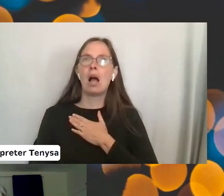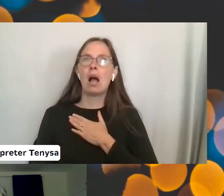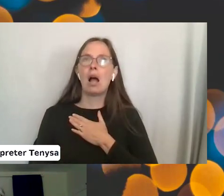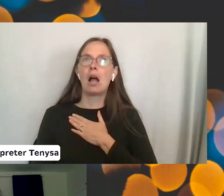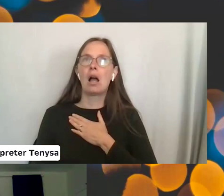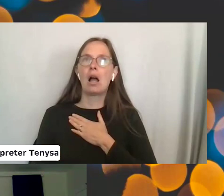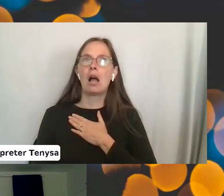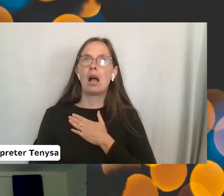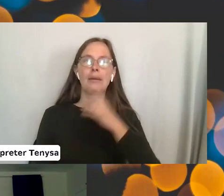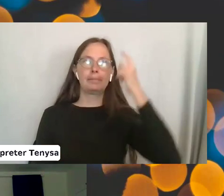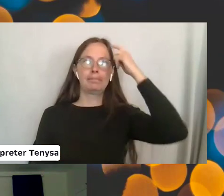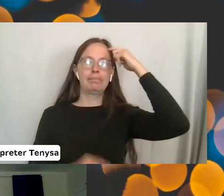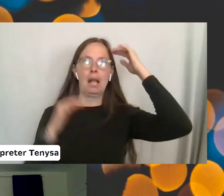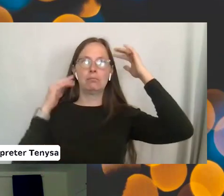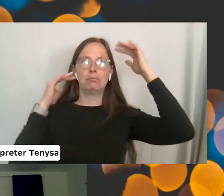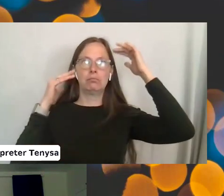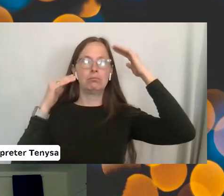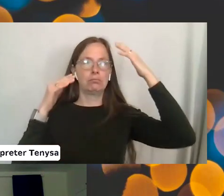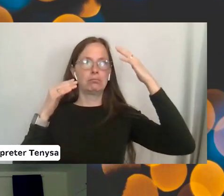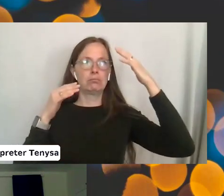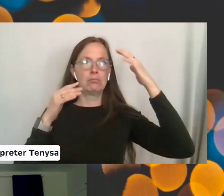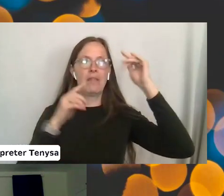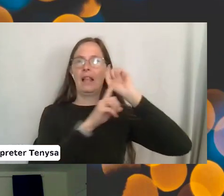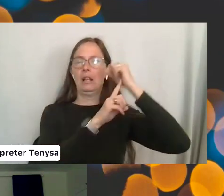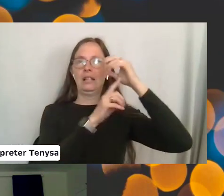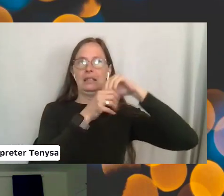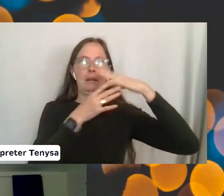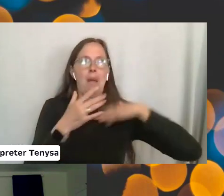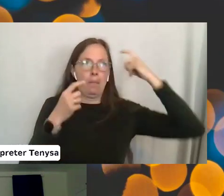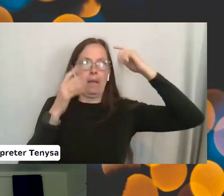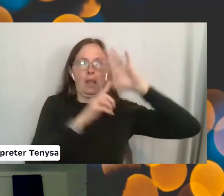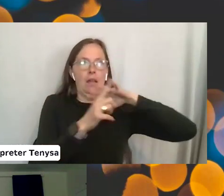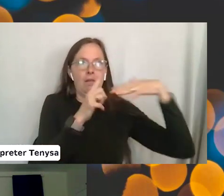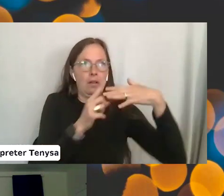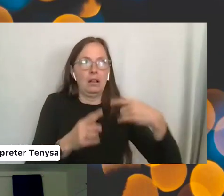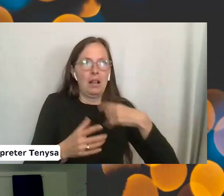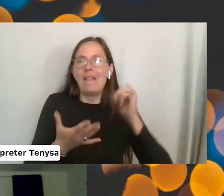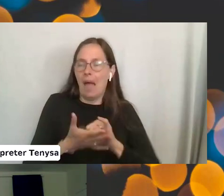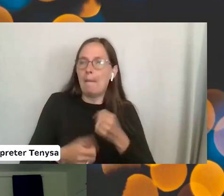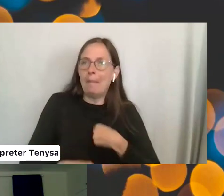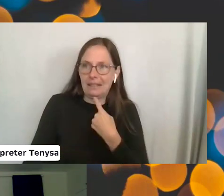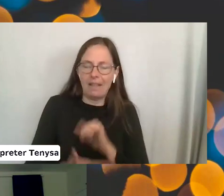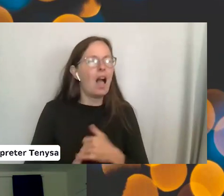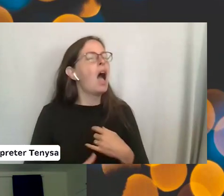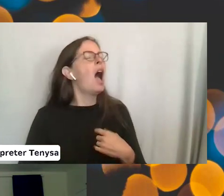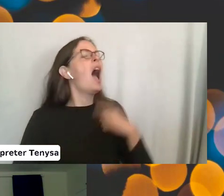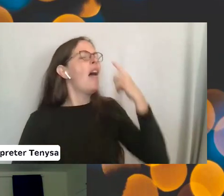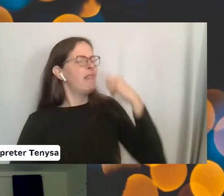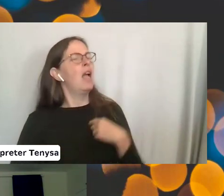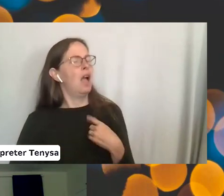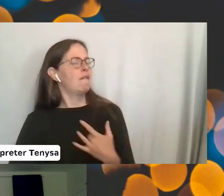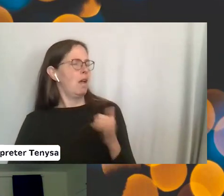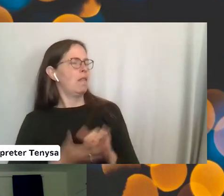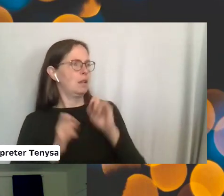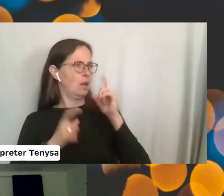my life, right? Which made me say that. Yeah, I think that I find that surprising because